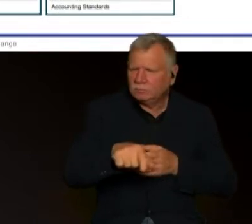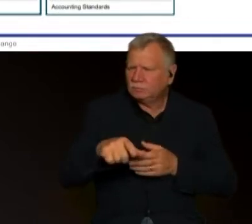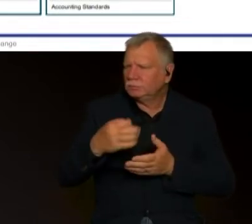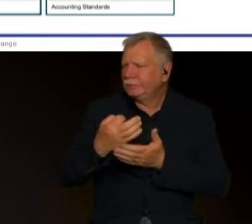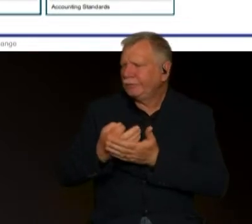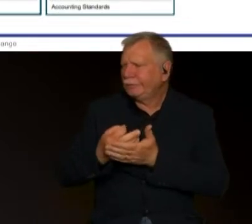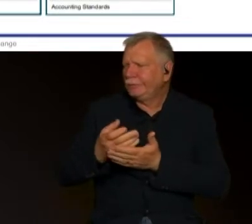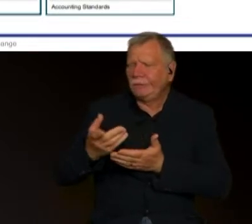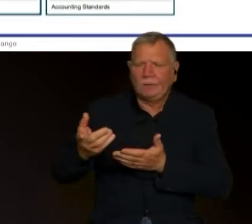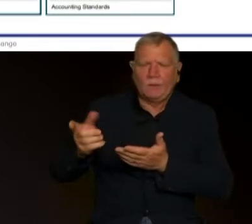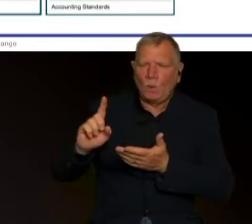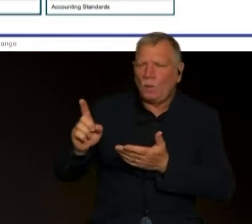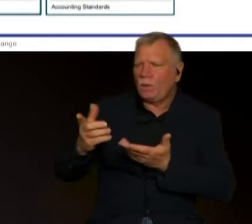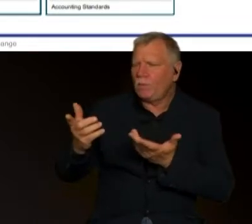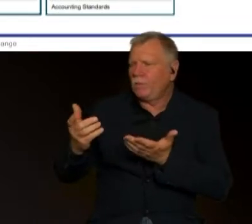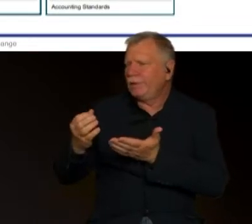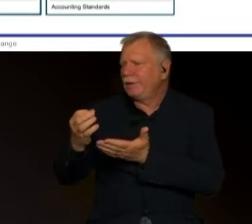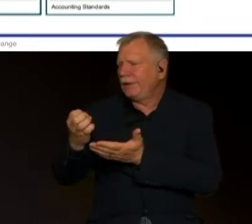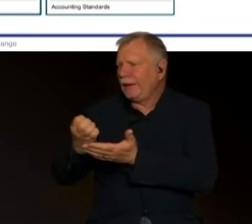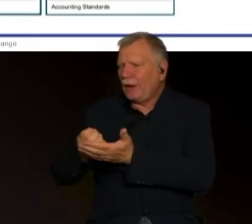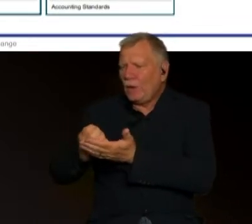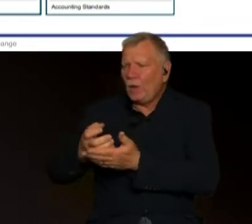problematic centrally,